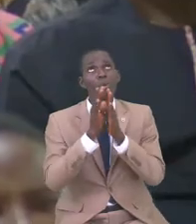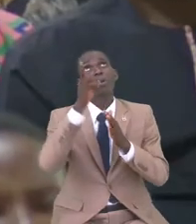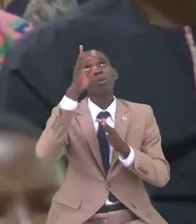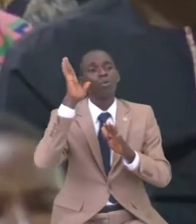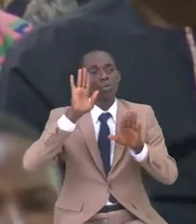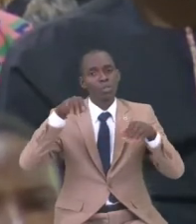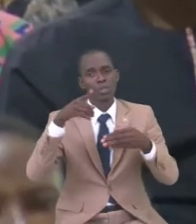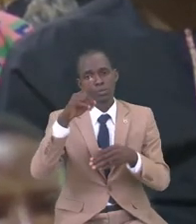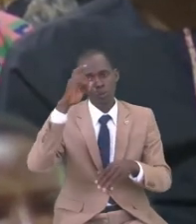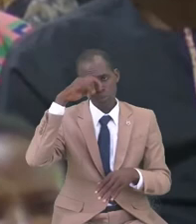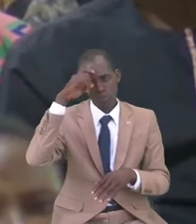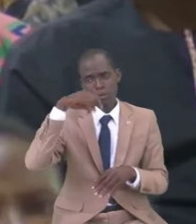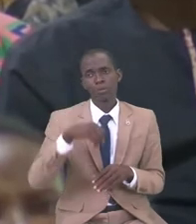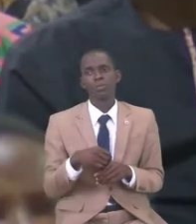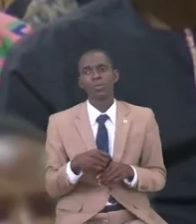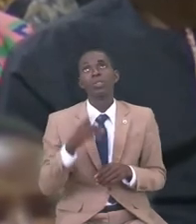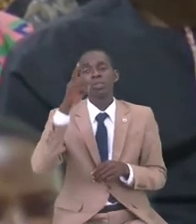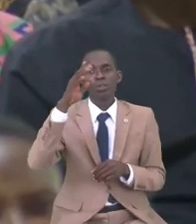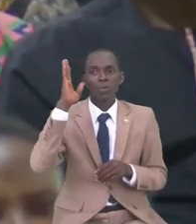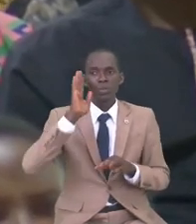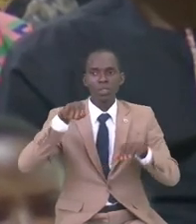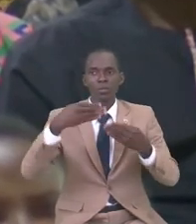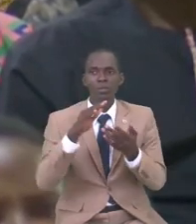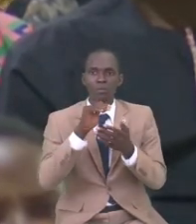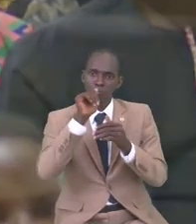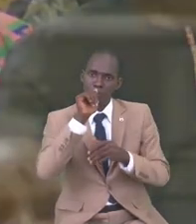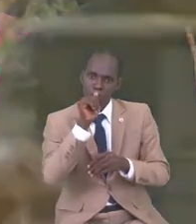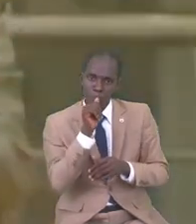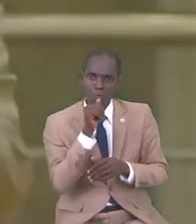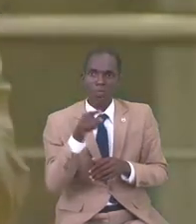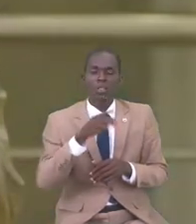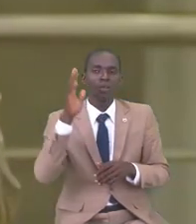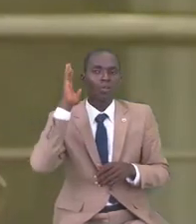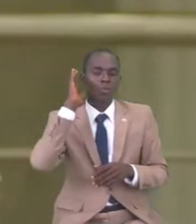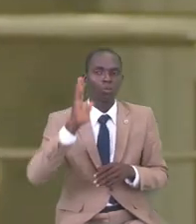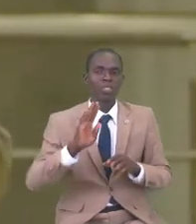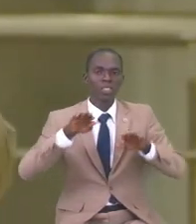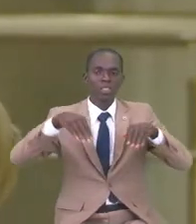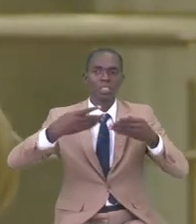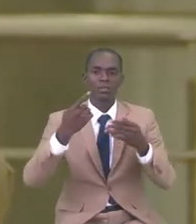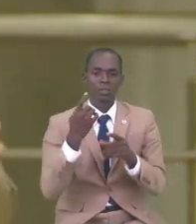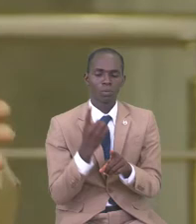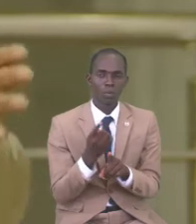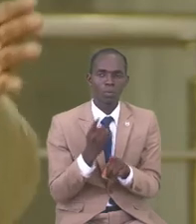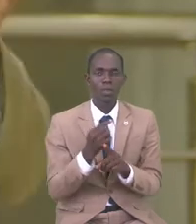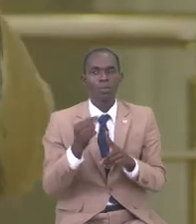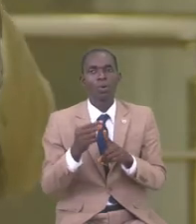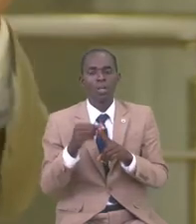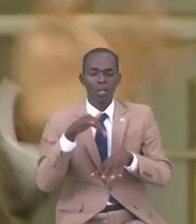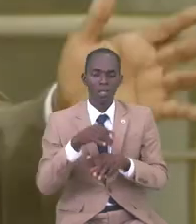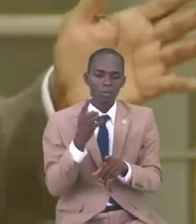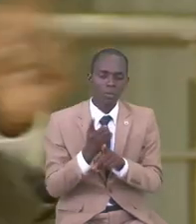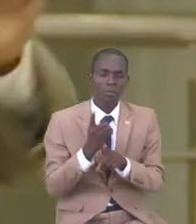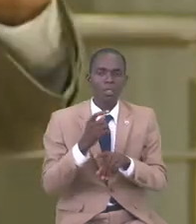wisdom. Yes. He will give you patience, and you'll deliver the right word at the right time to